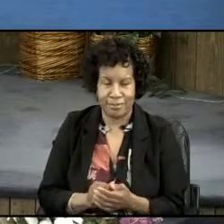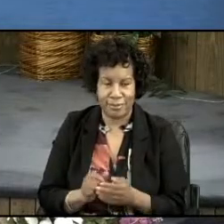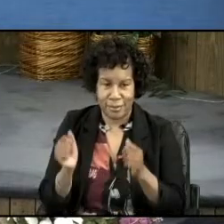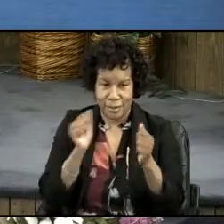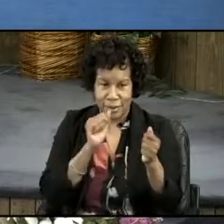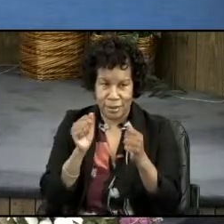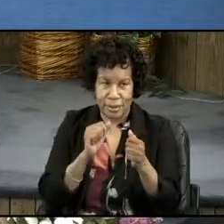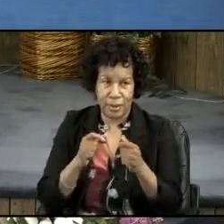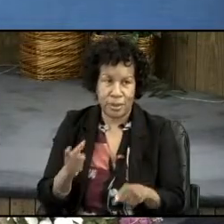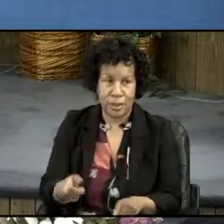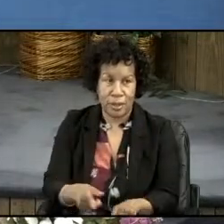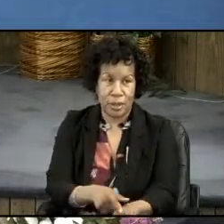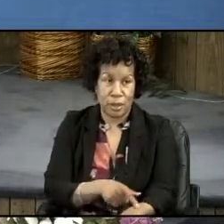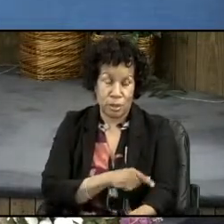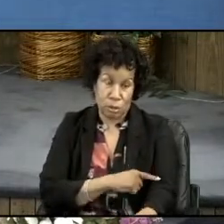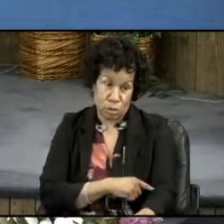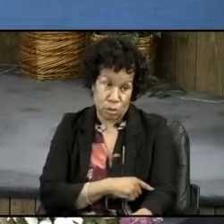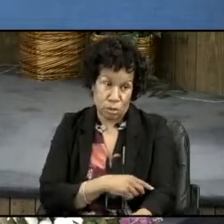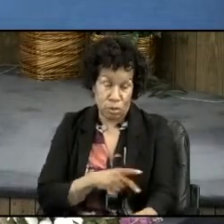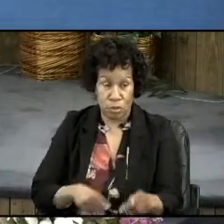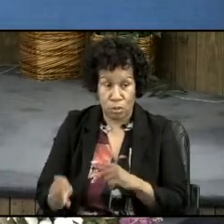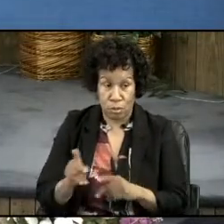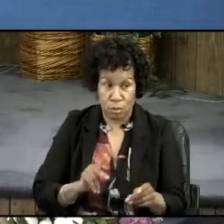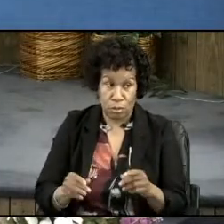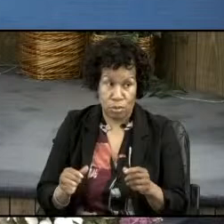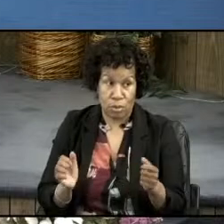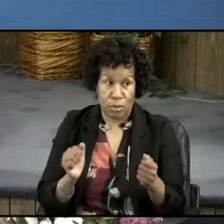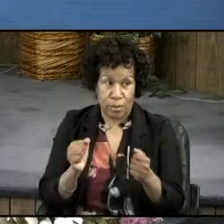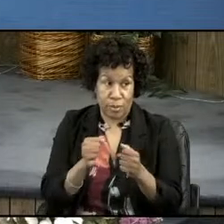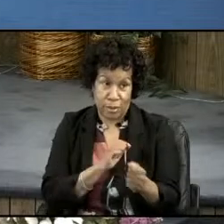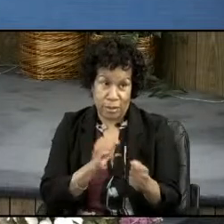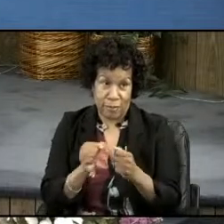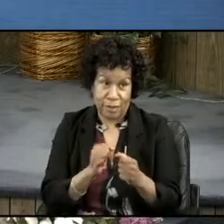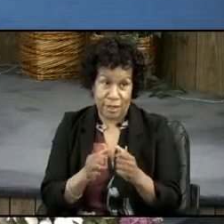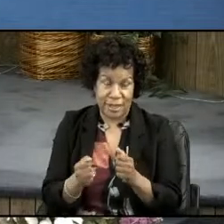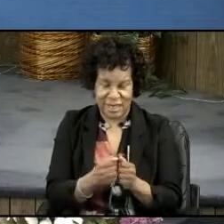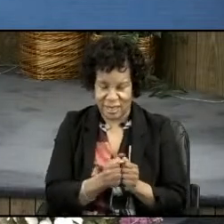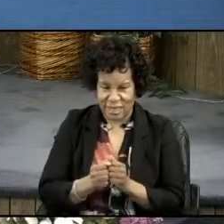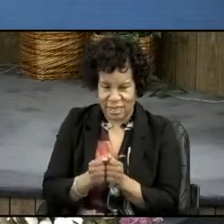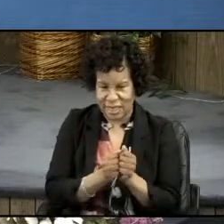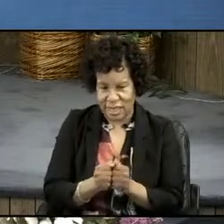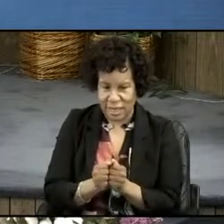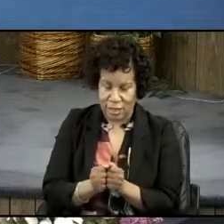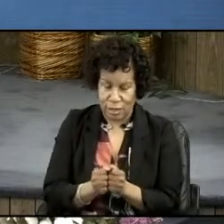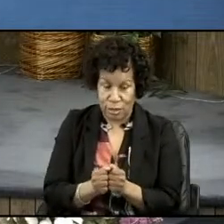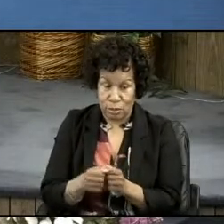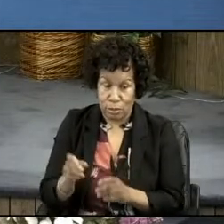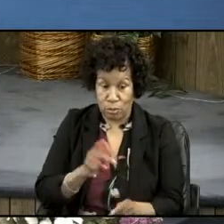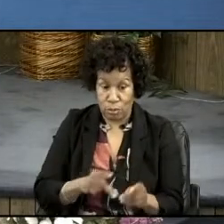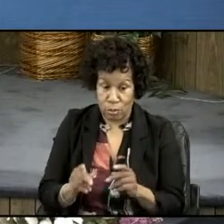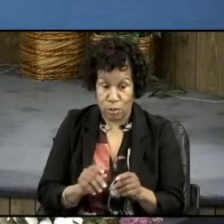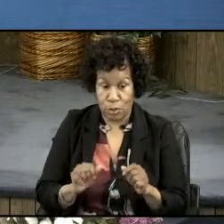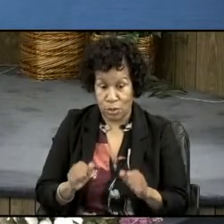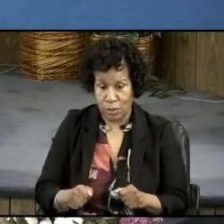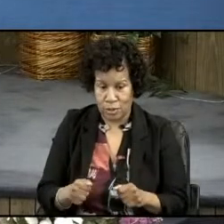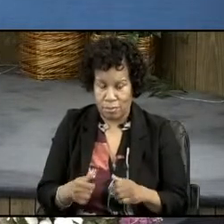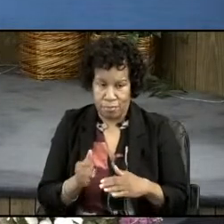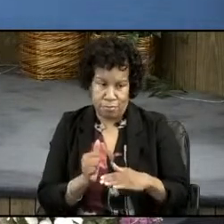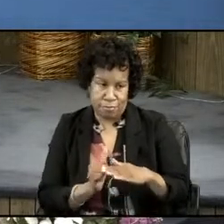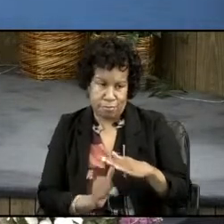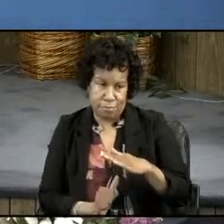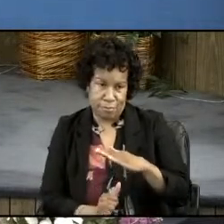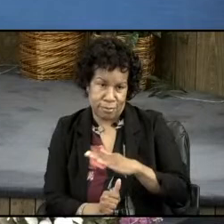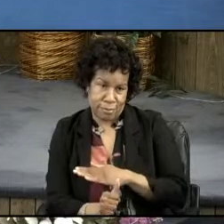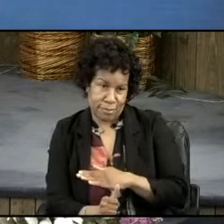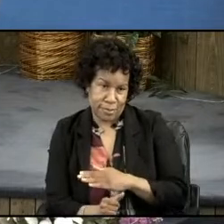And as long as they're fighting as an army, they can hide. But when